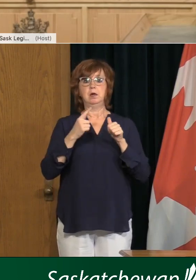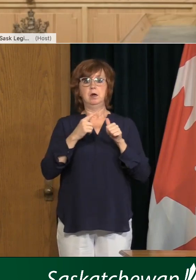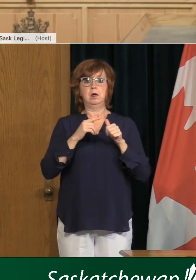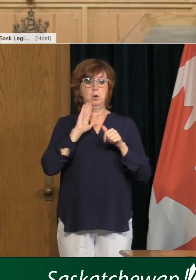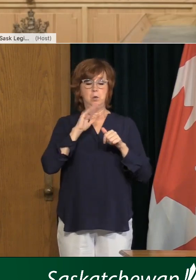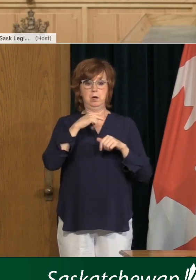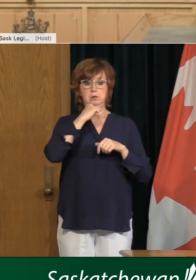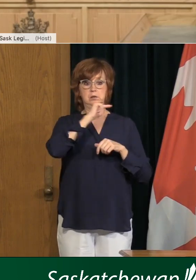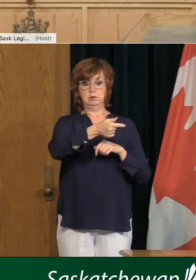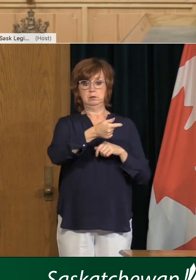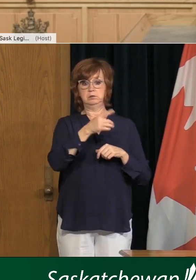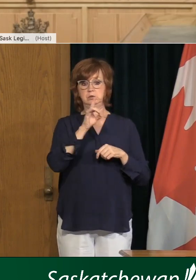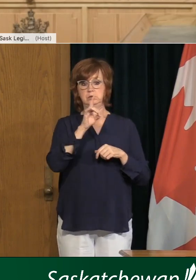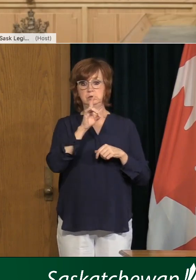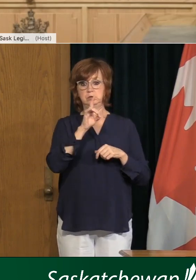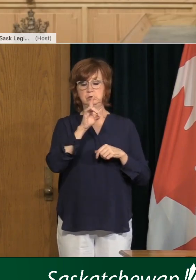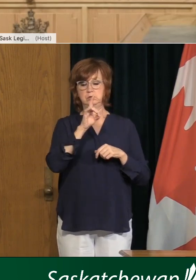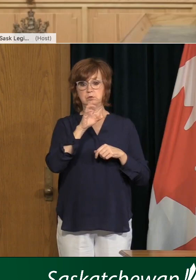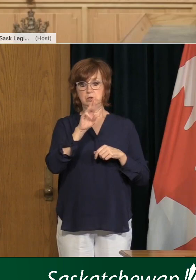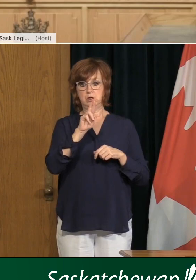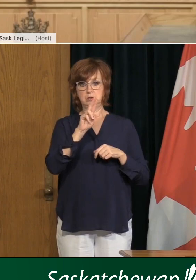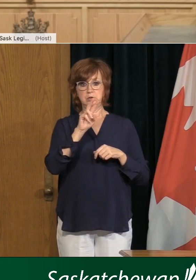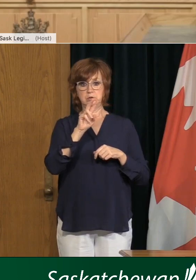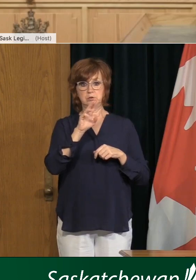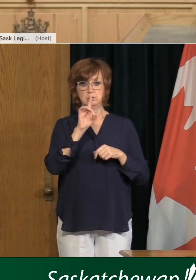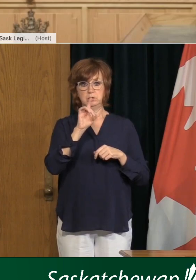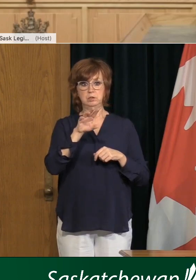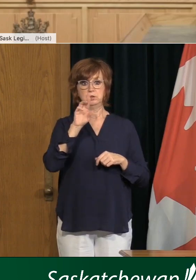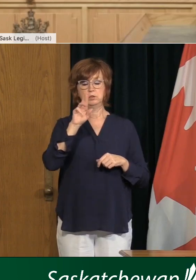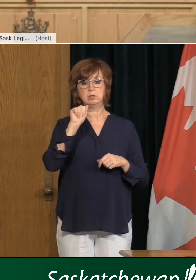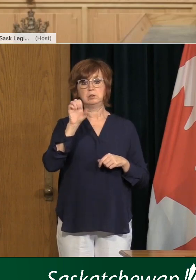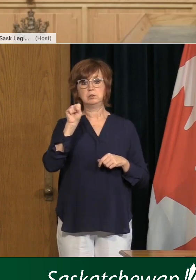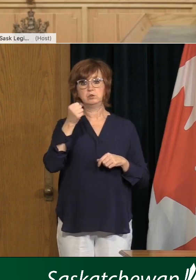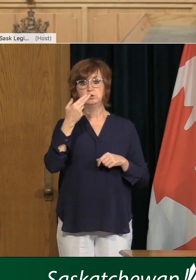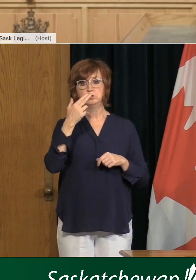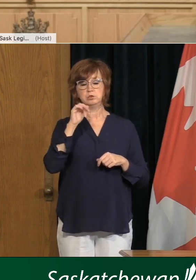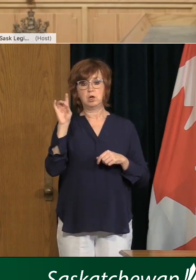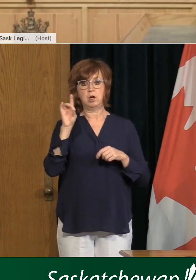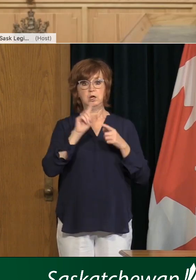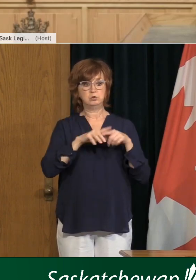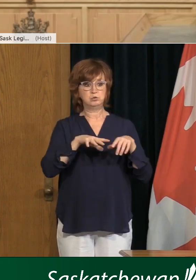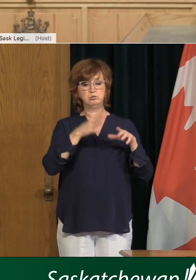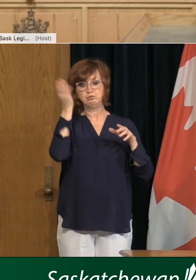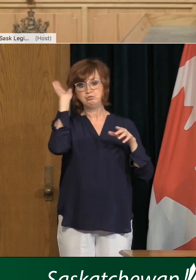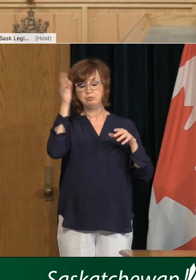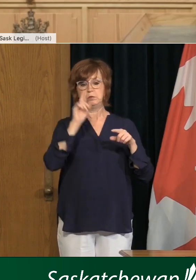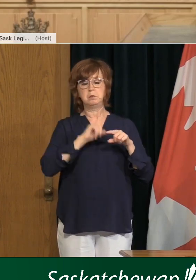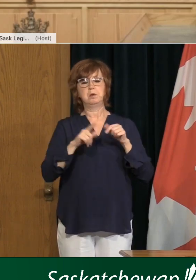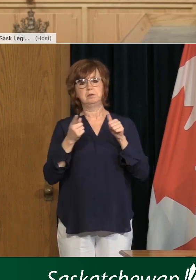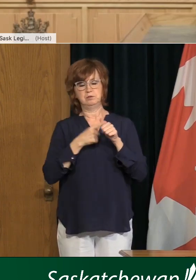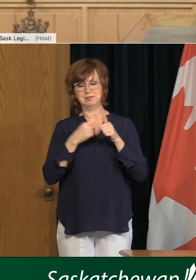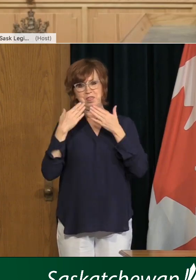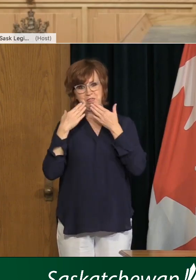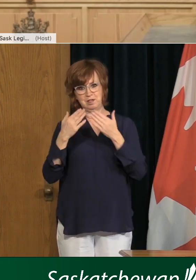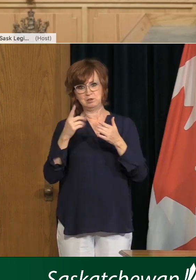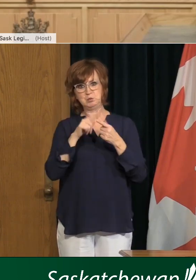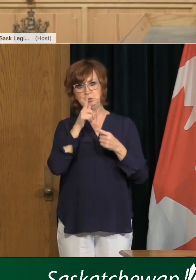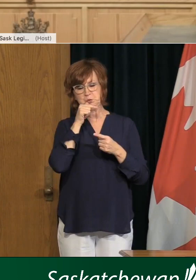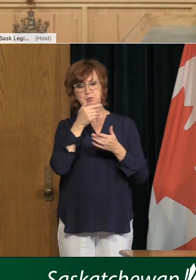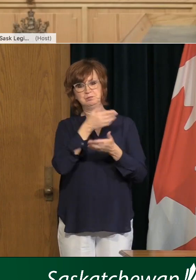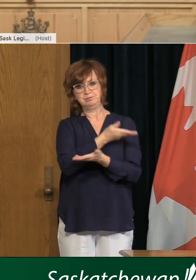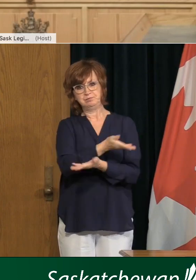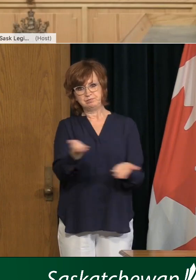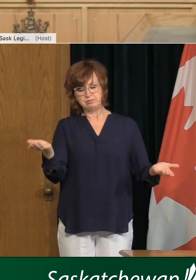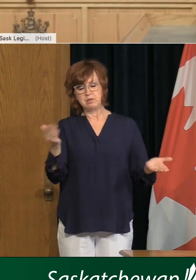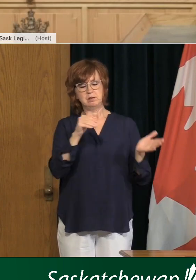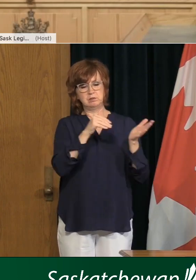Rashaad to walk you through the Resumption plan, I'd also like to take this opportunity to thank healthcare workers across this province. The plan reflects the value of your